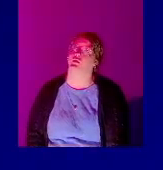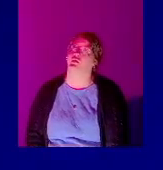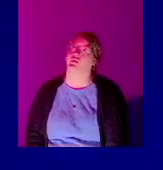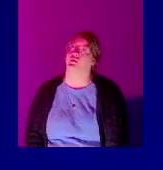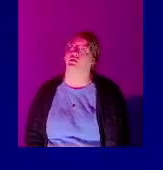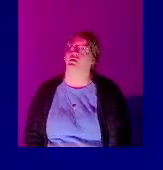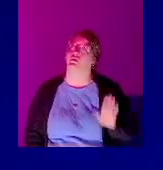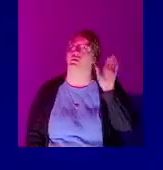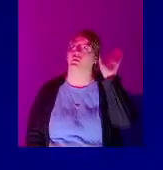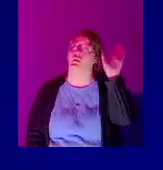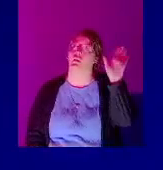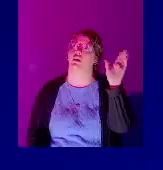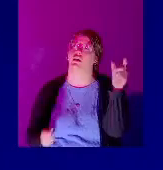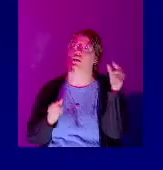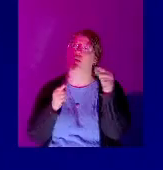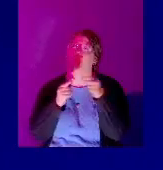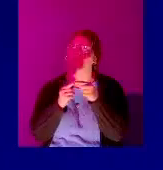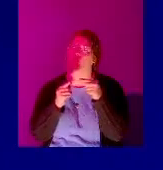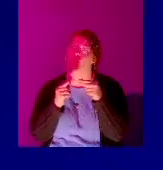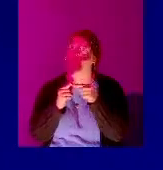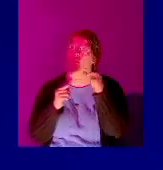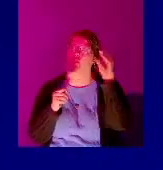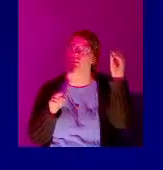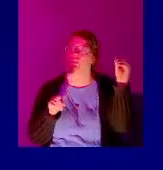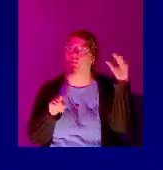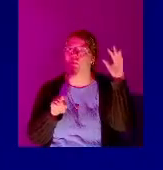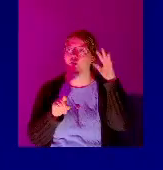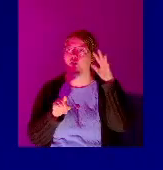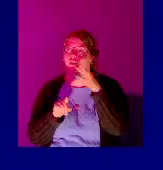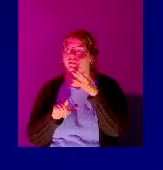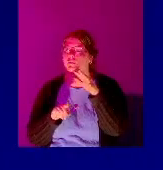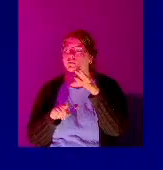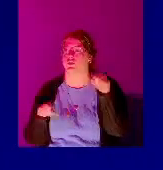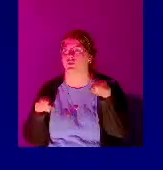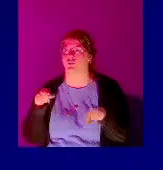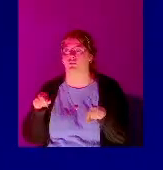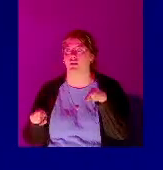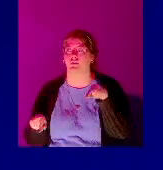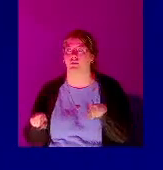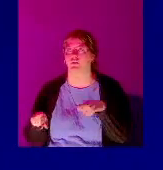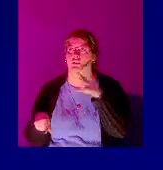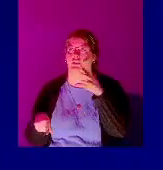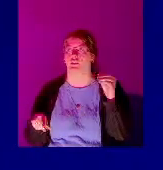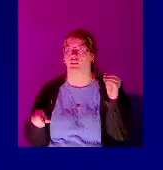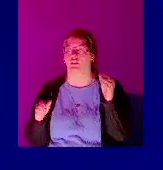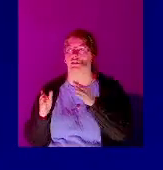path. Thy word is a lamp unto my feet.